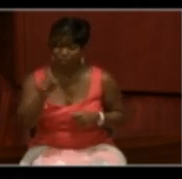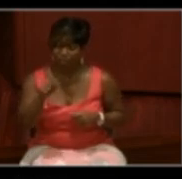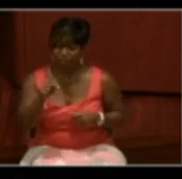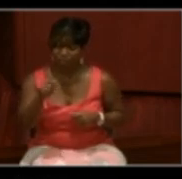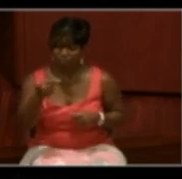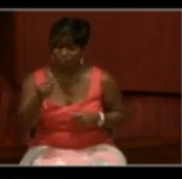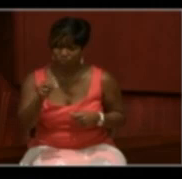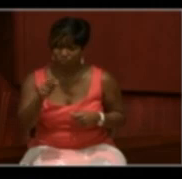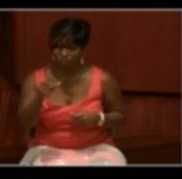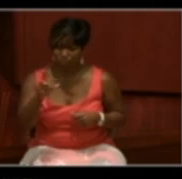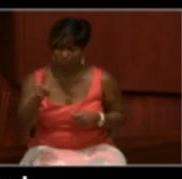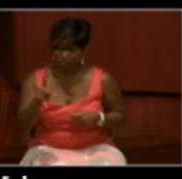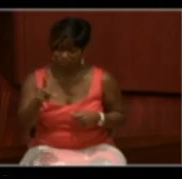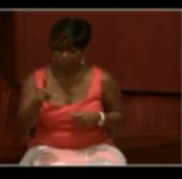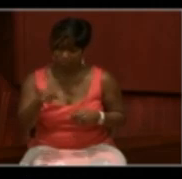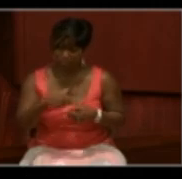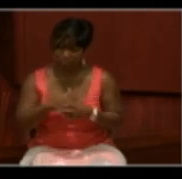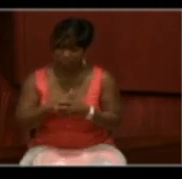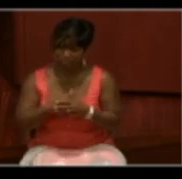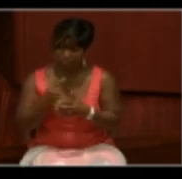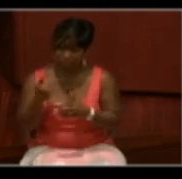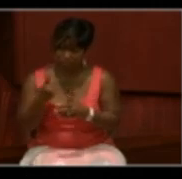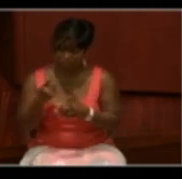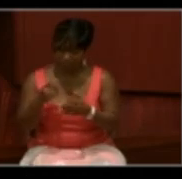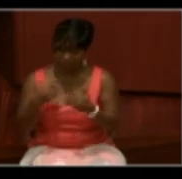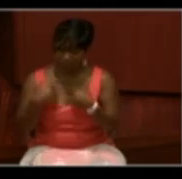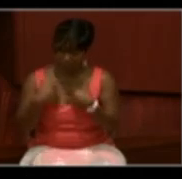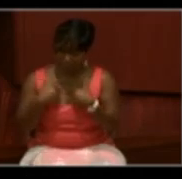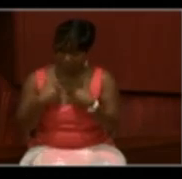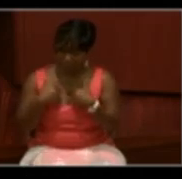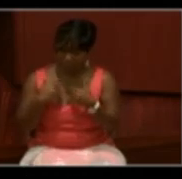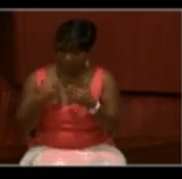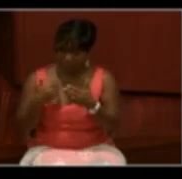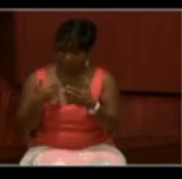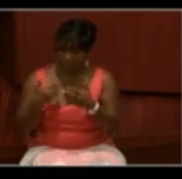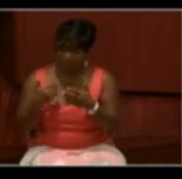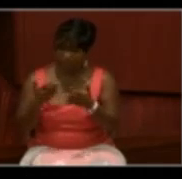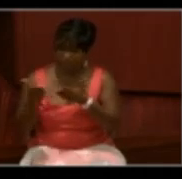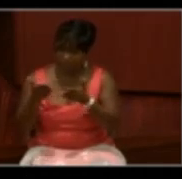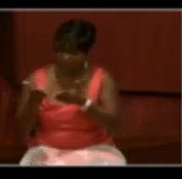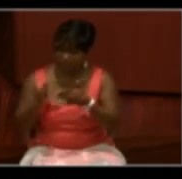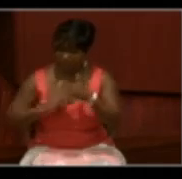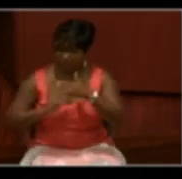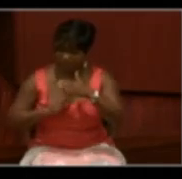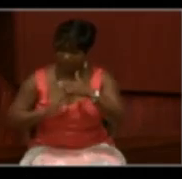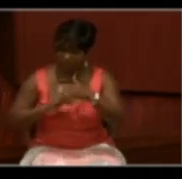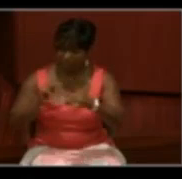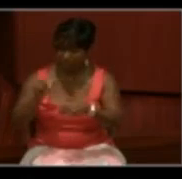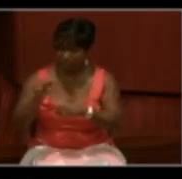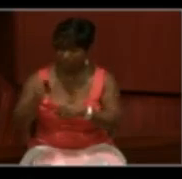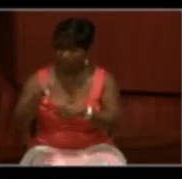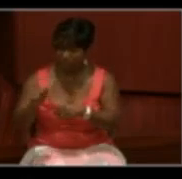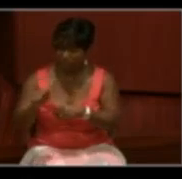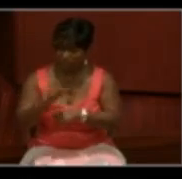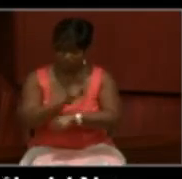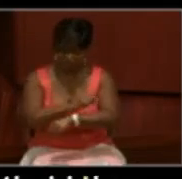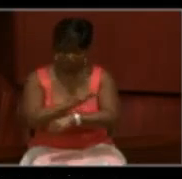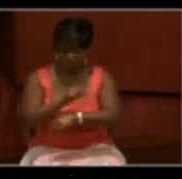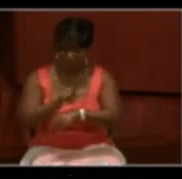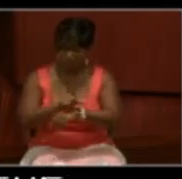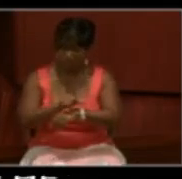only contain the services that fall under the National Archives and Records Administration in St. Louis